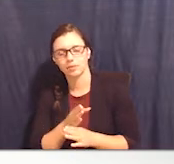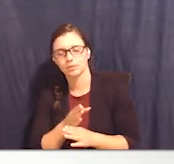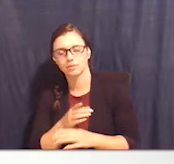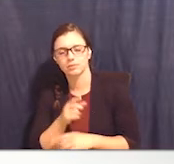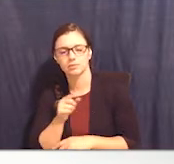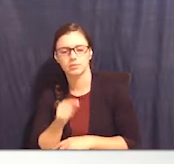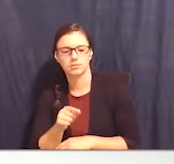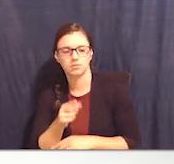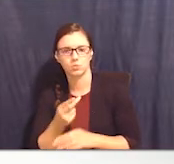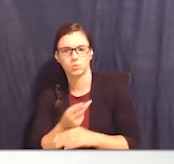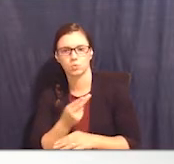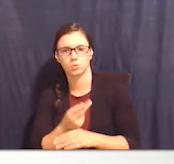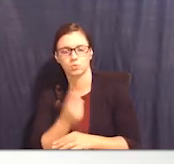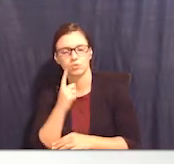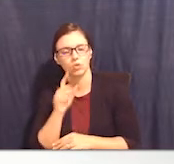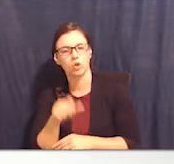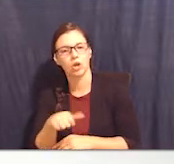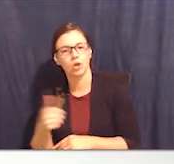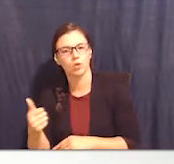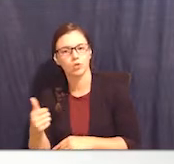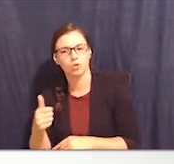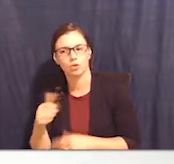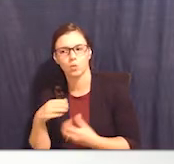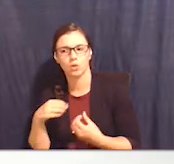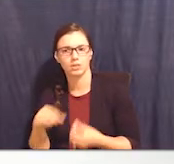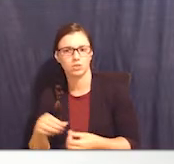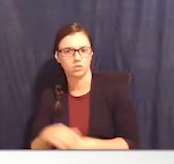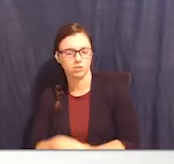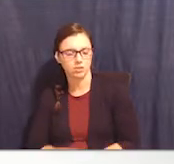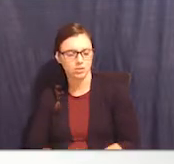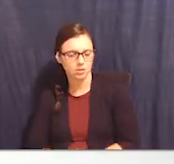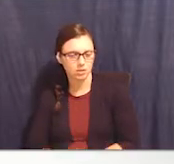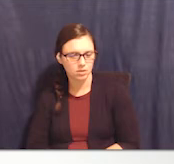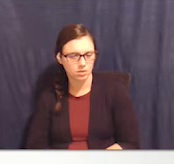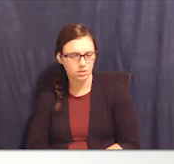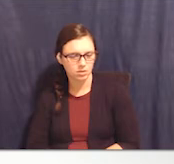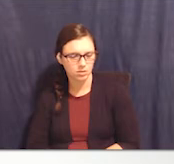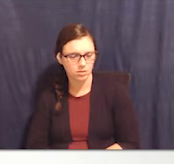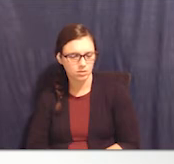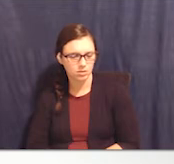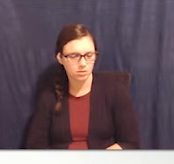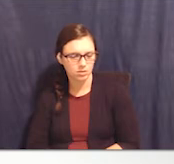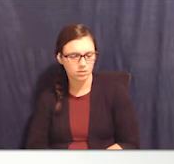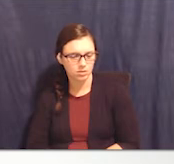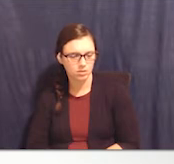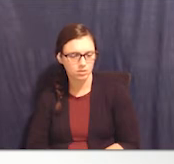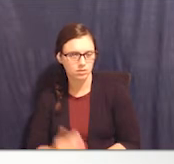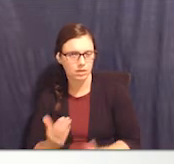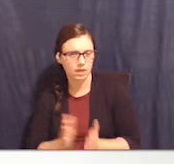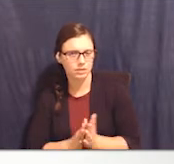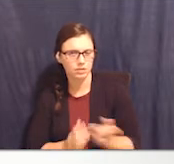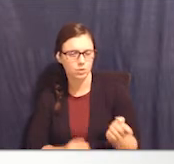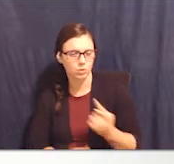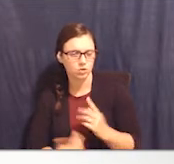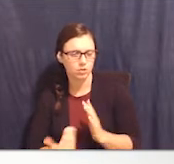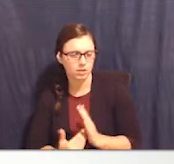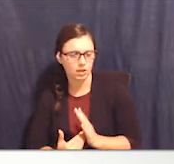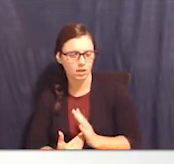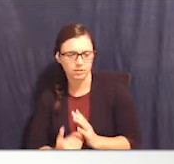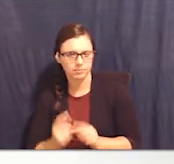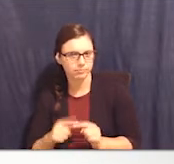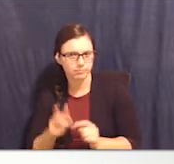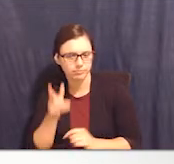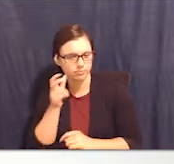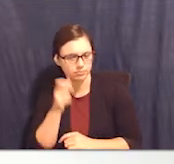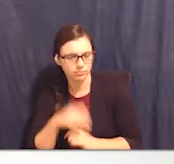just like with the band. If the band is doing something, the bus is there, it takes the students home. So that would be